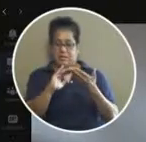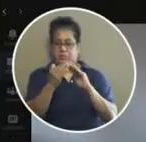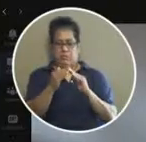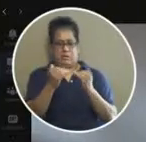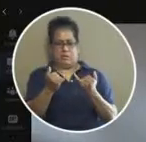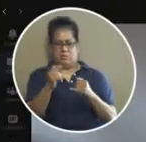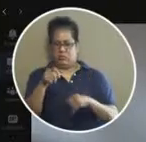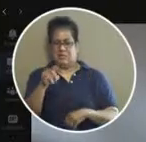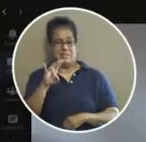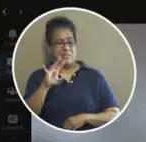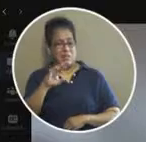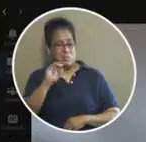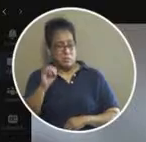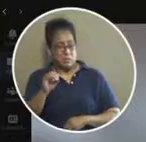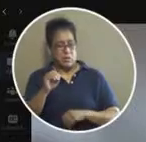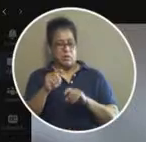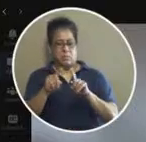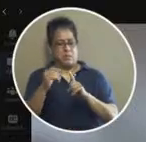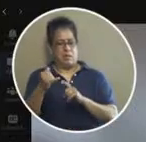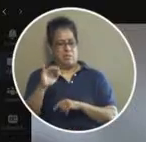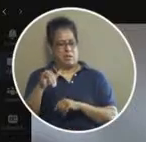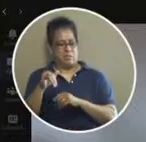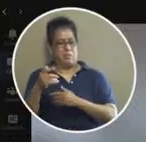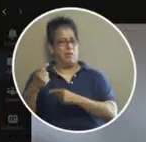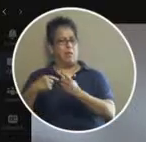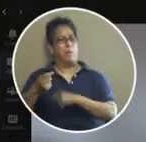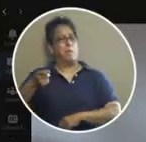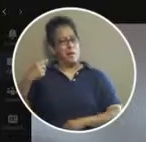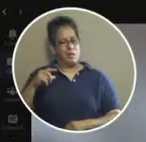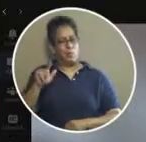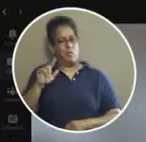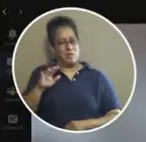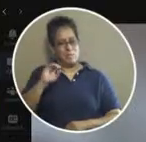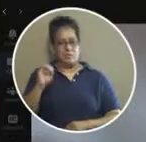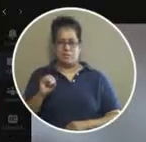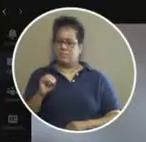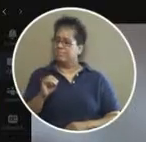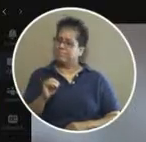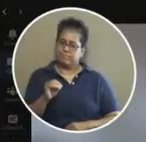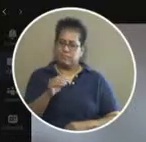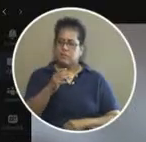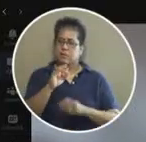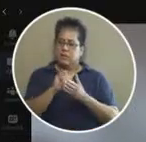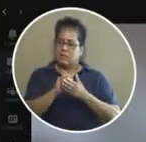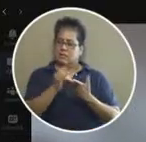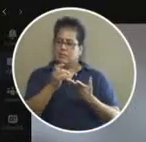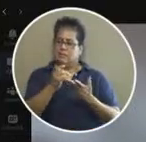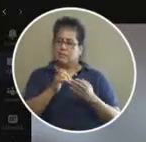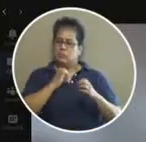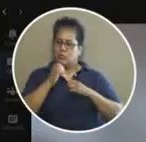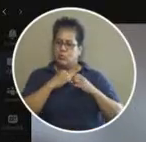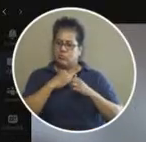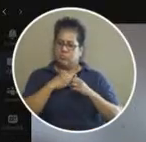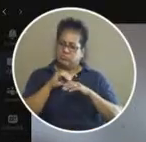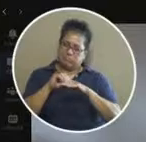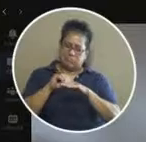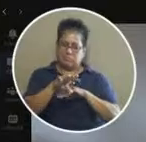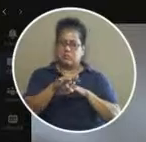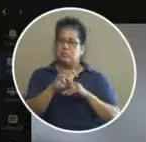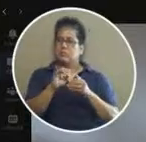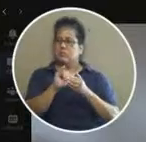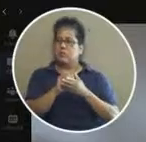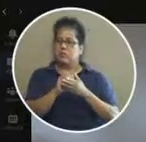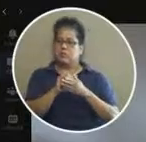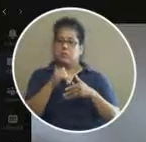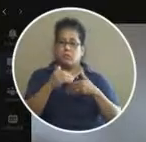be at 75, now going back to 25. You can imagine just the emotional impact of going forward